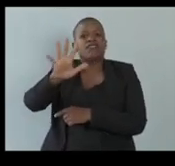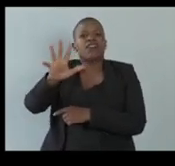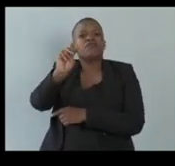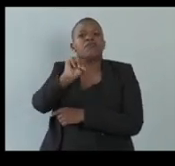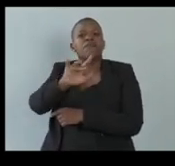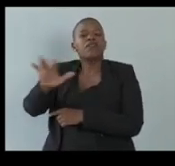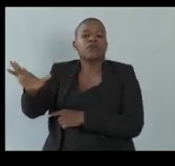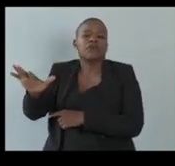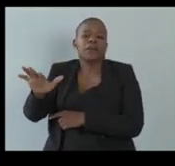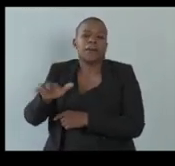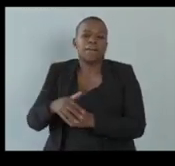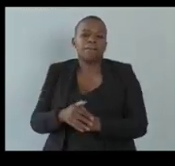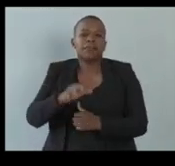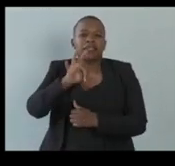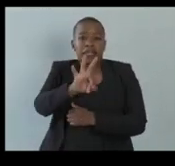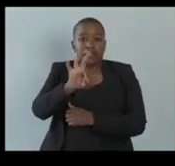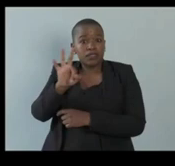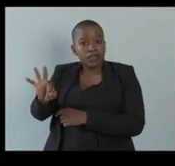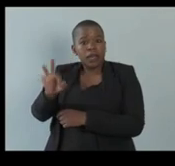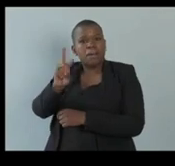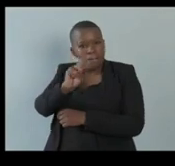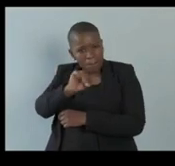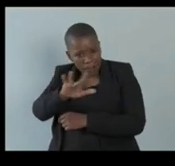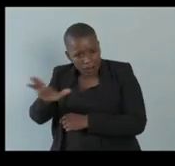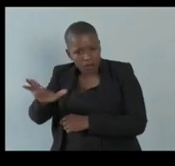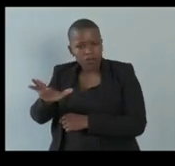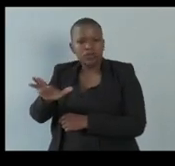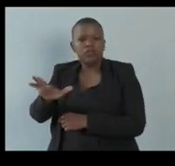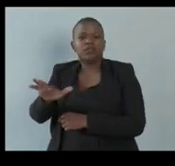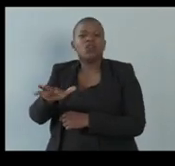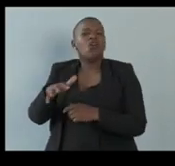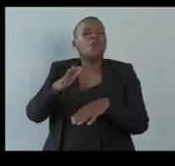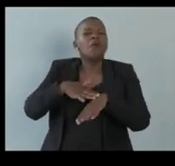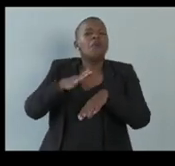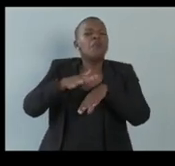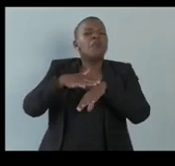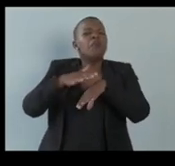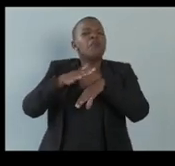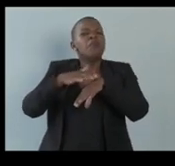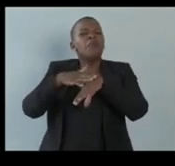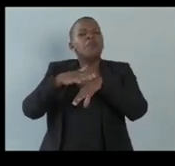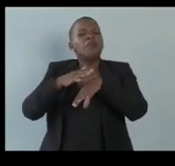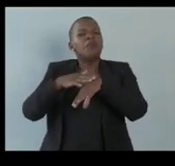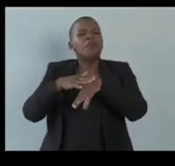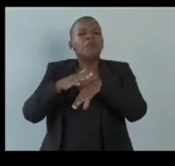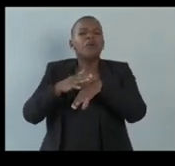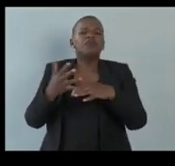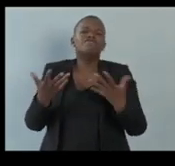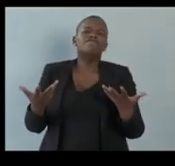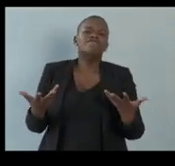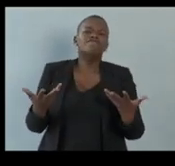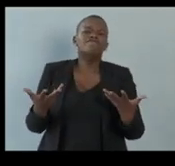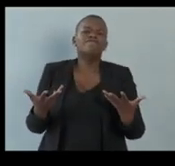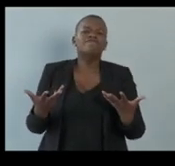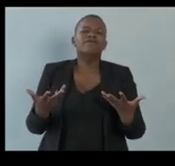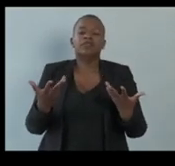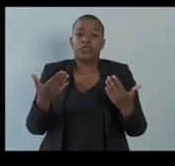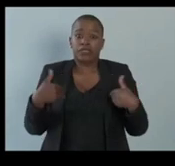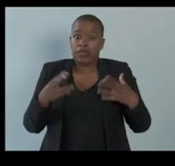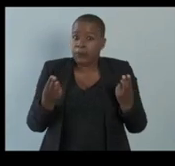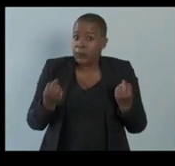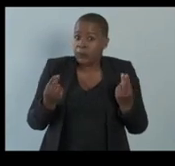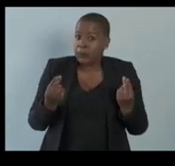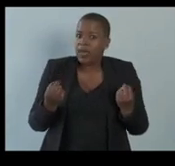goodwill impairment referred to above. There have been no further material adverse movements from what was detailed in our trading statement.